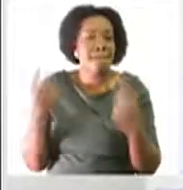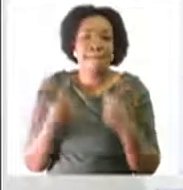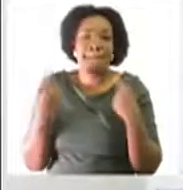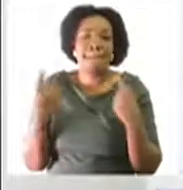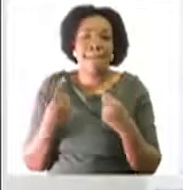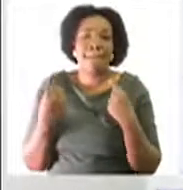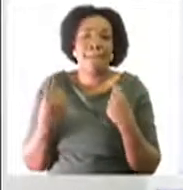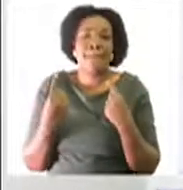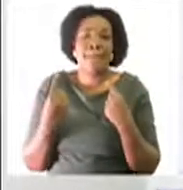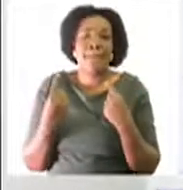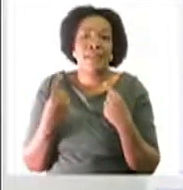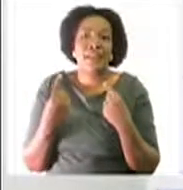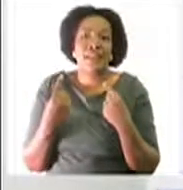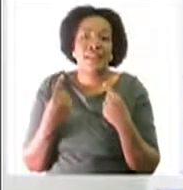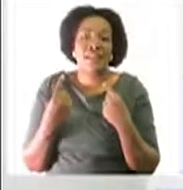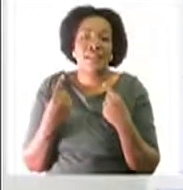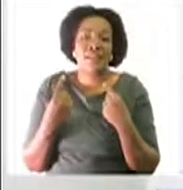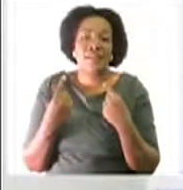play